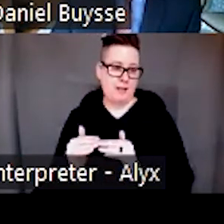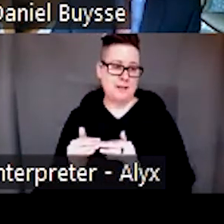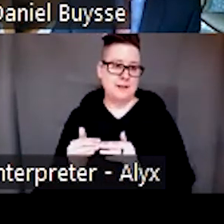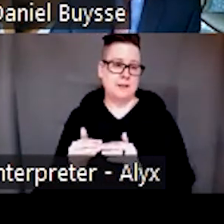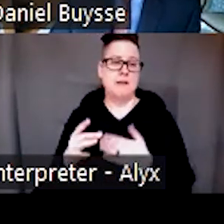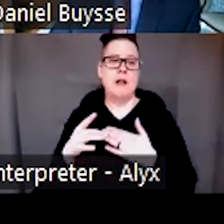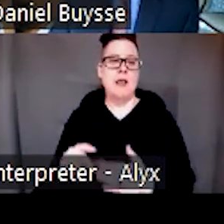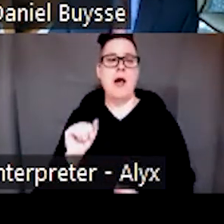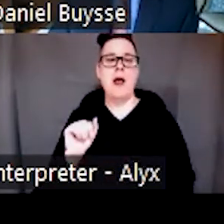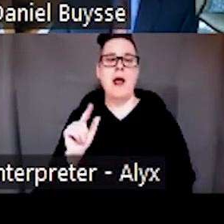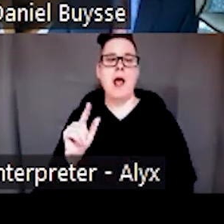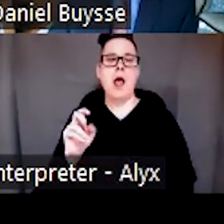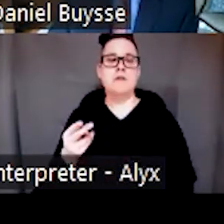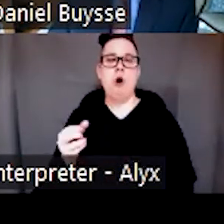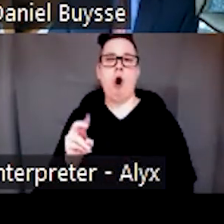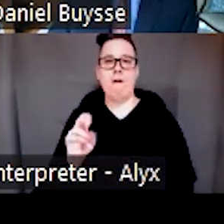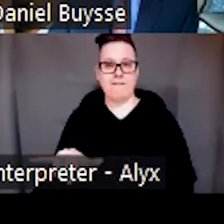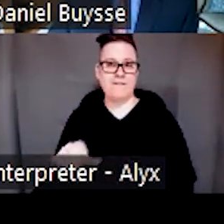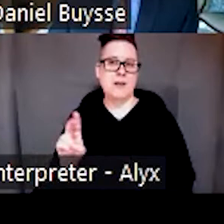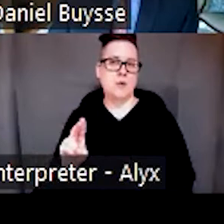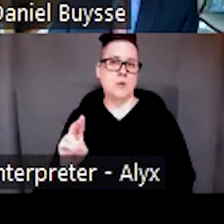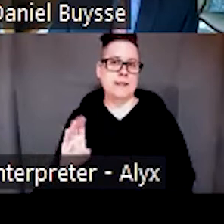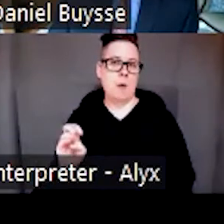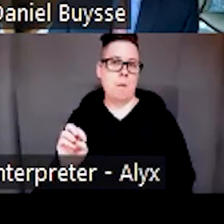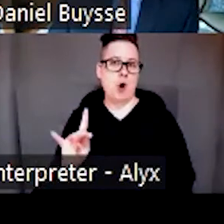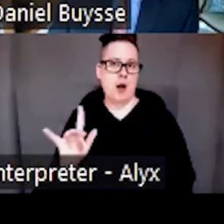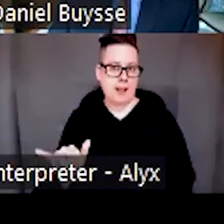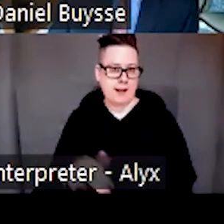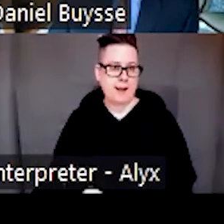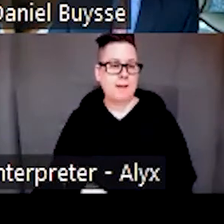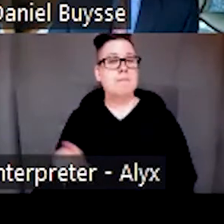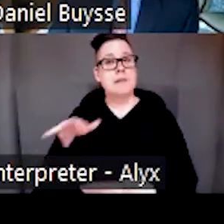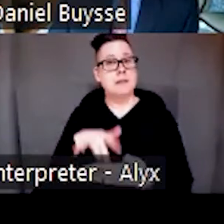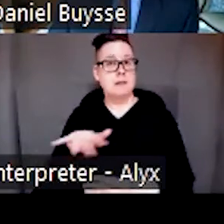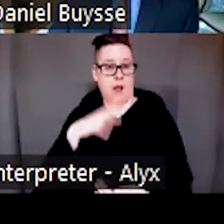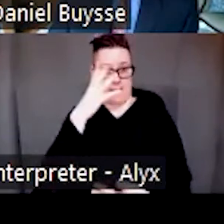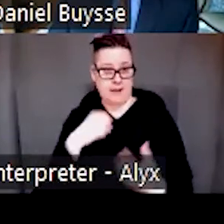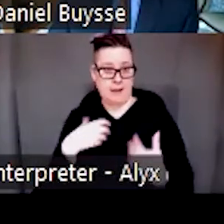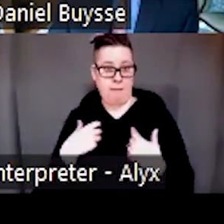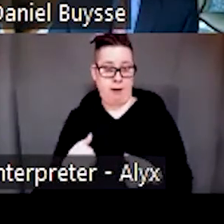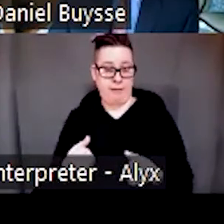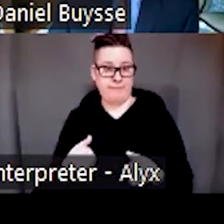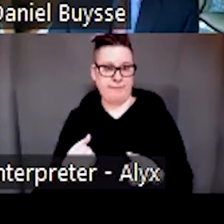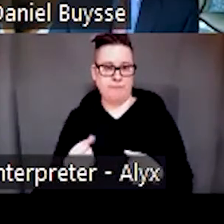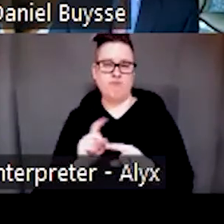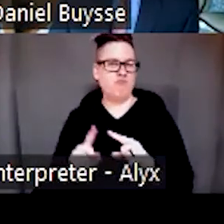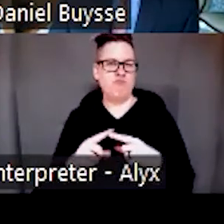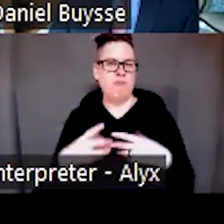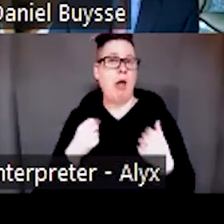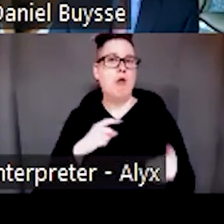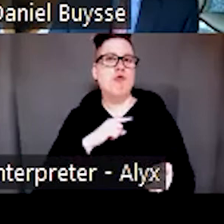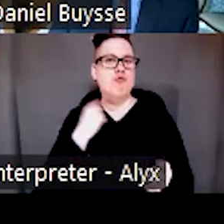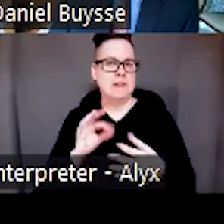by Allison Harvey at UC Berkeley. They had a study of sleep health and various health risks